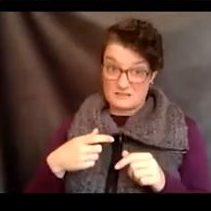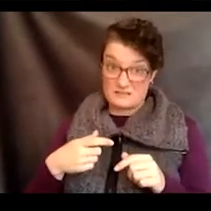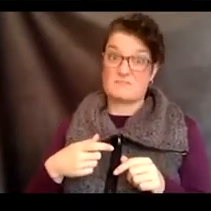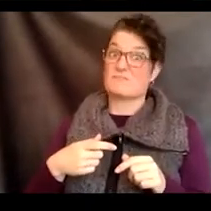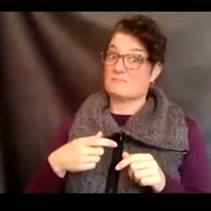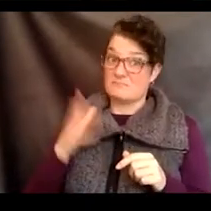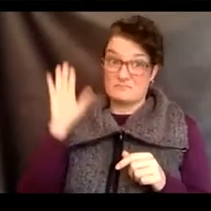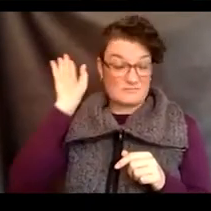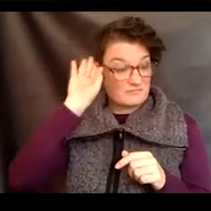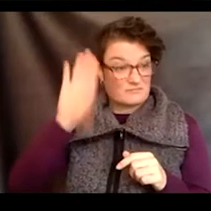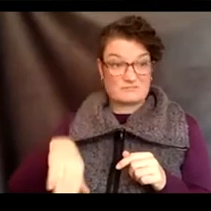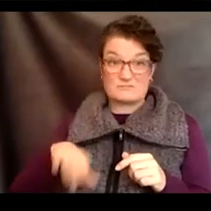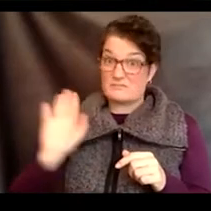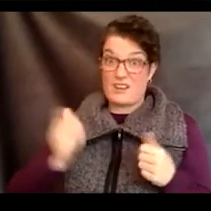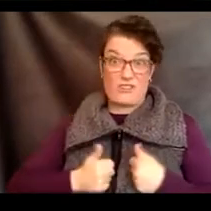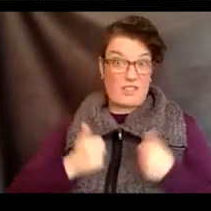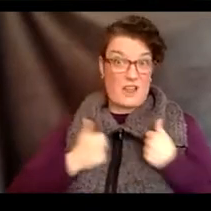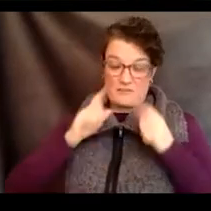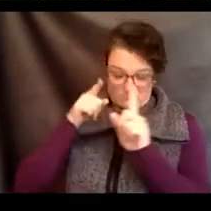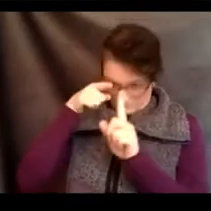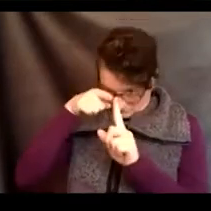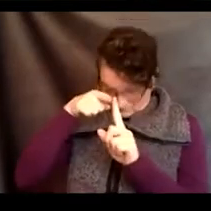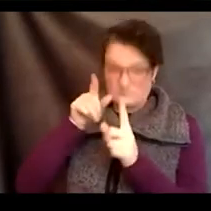pretty much their lives to getting into college.